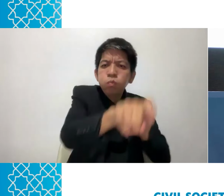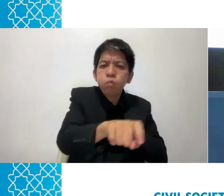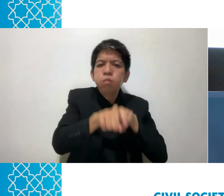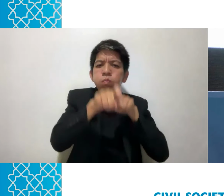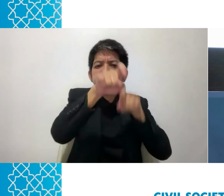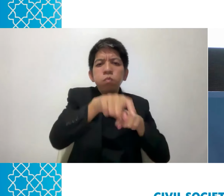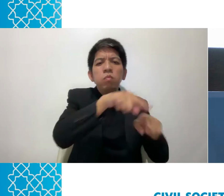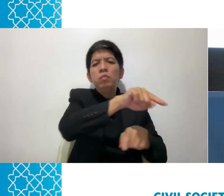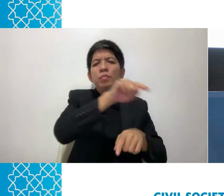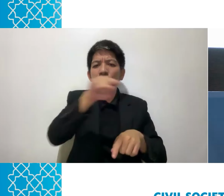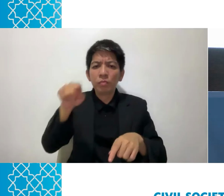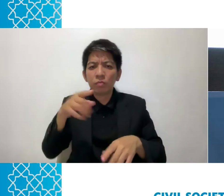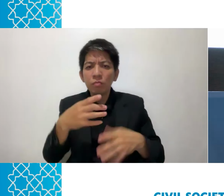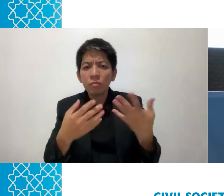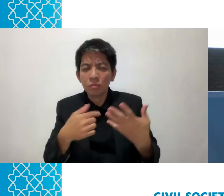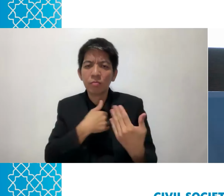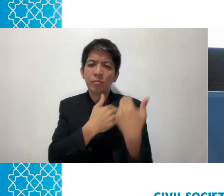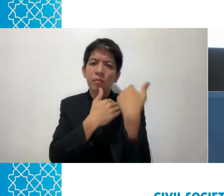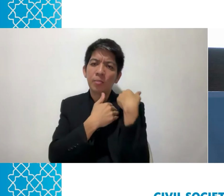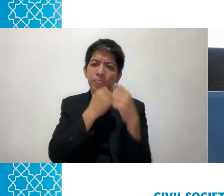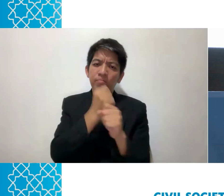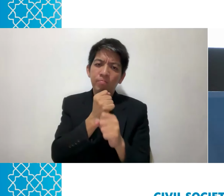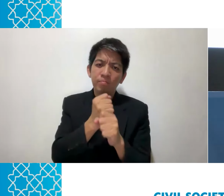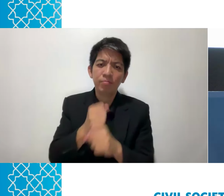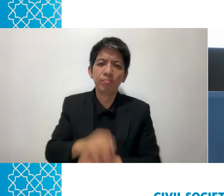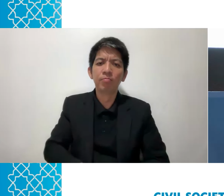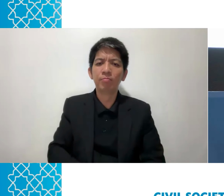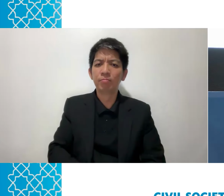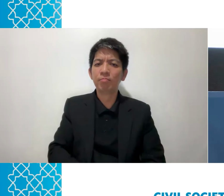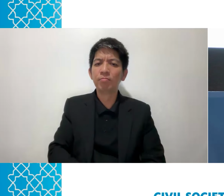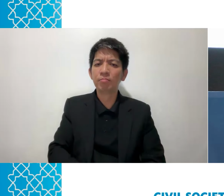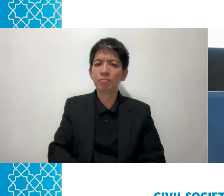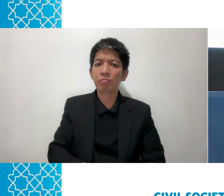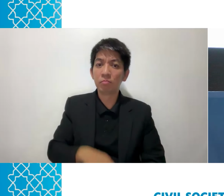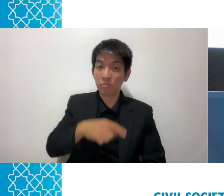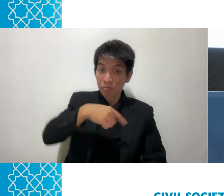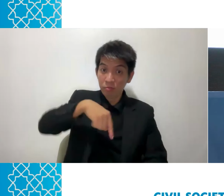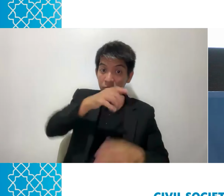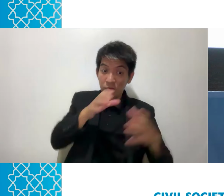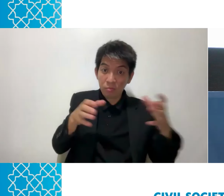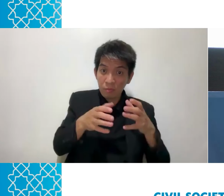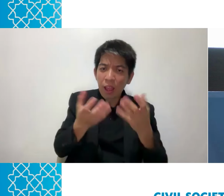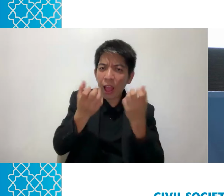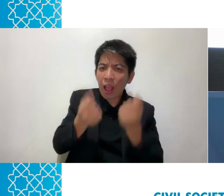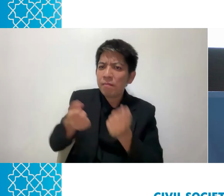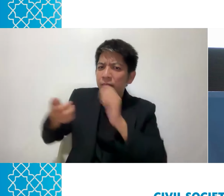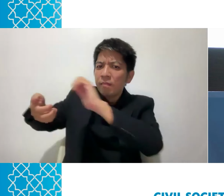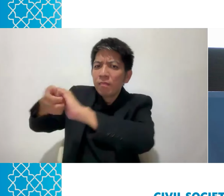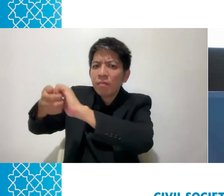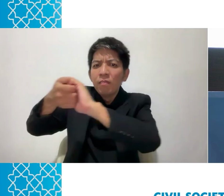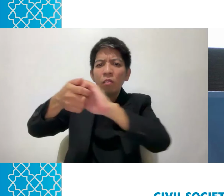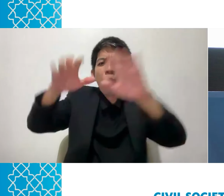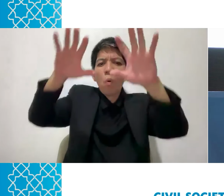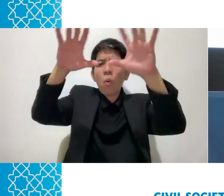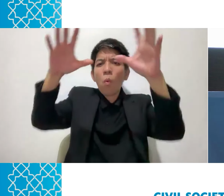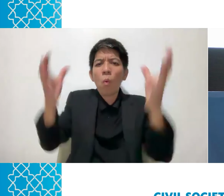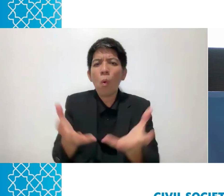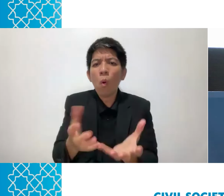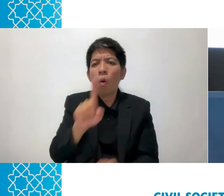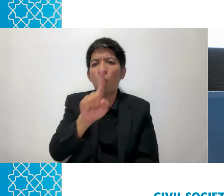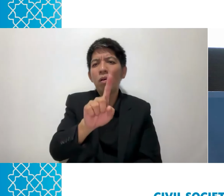FAO Investment Center, just a few words, we work in 120 countries in the world. And basically, we